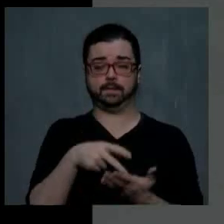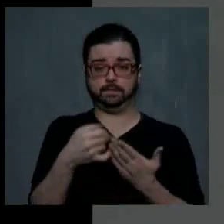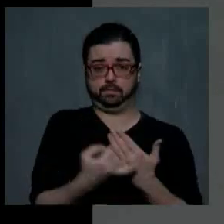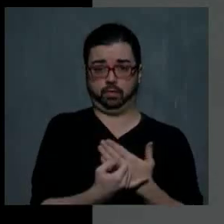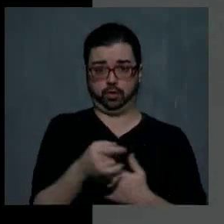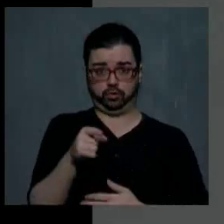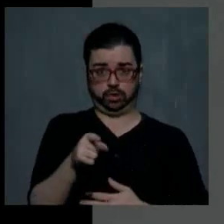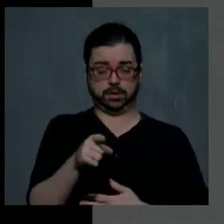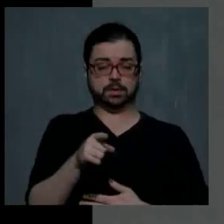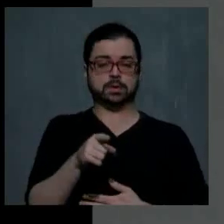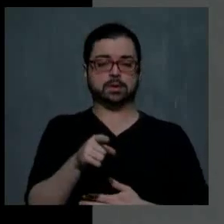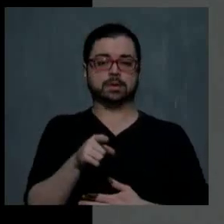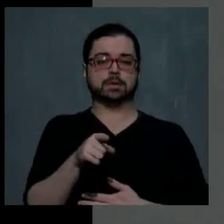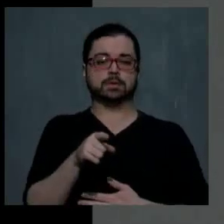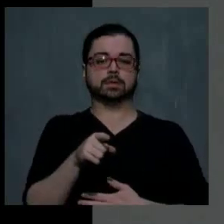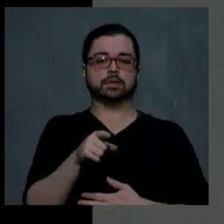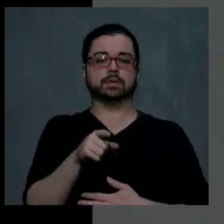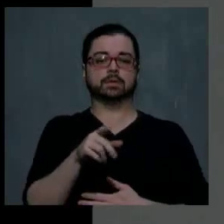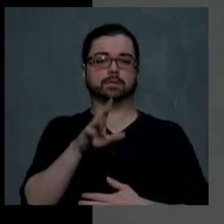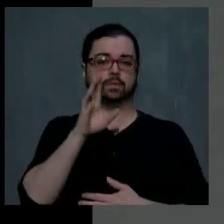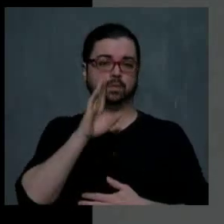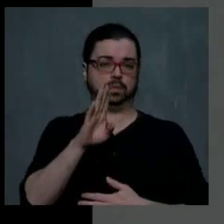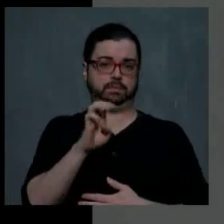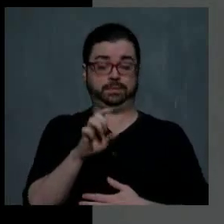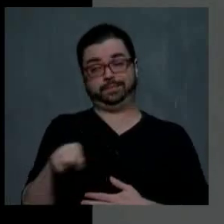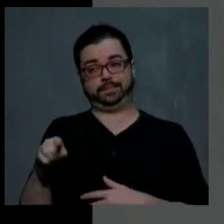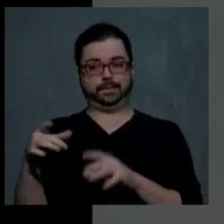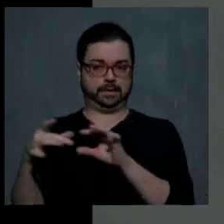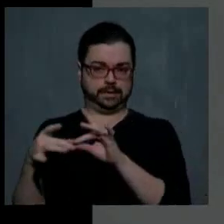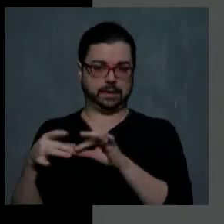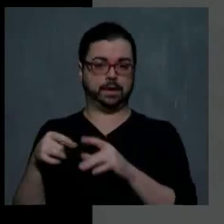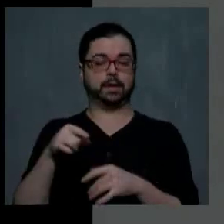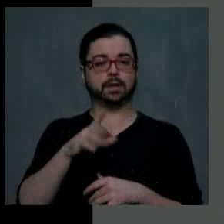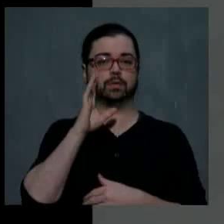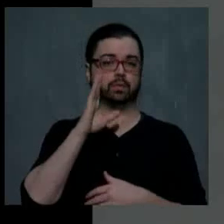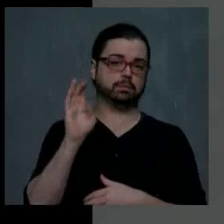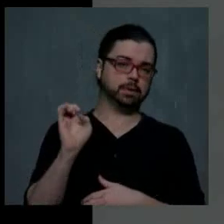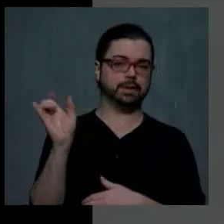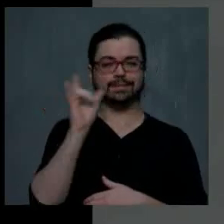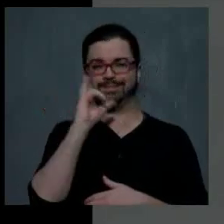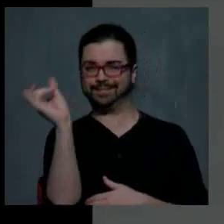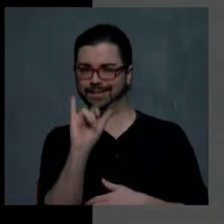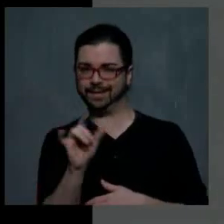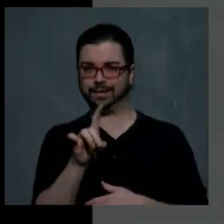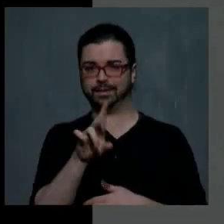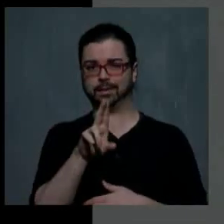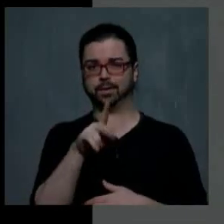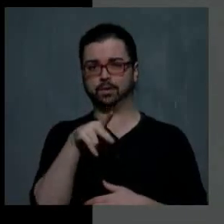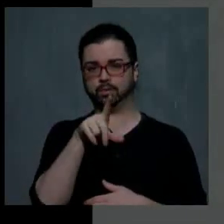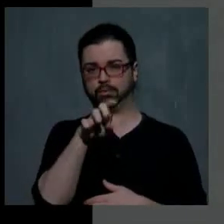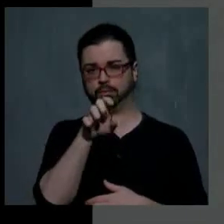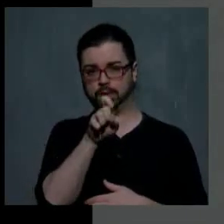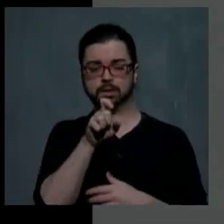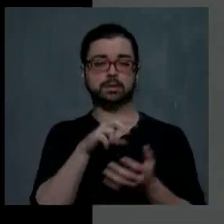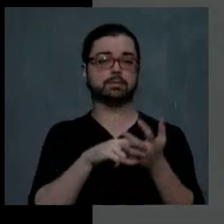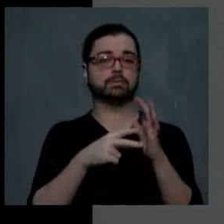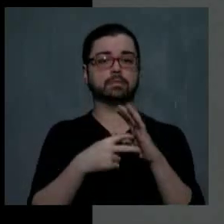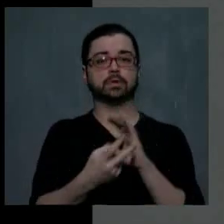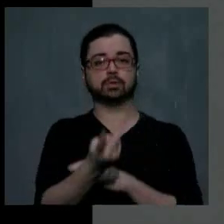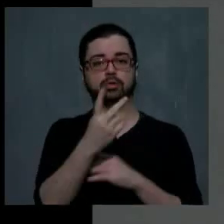project is going to be, they say, these are going to be like duplexes. There are 2-family